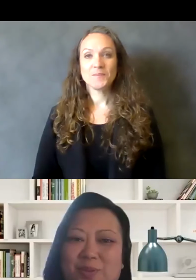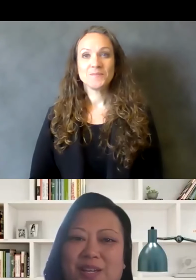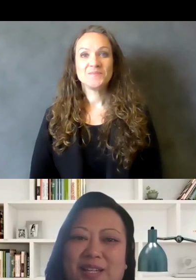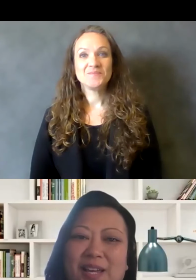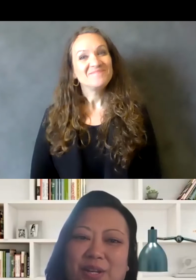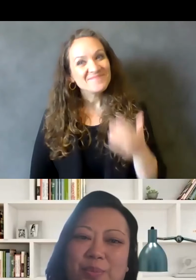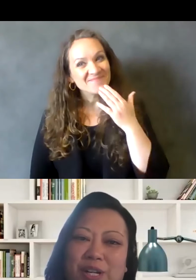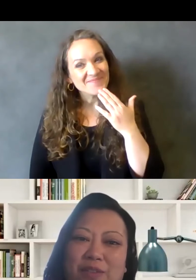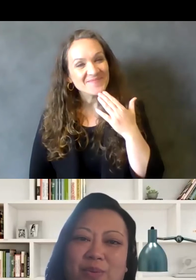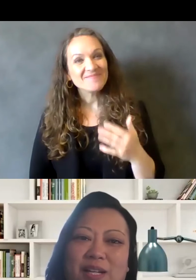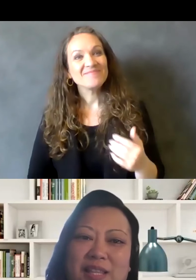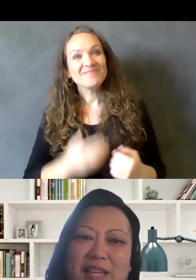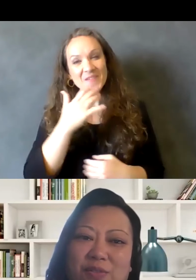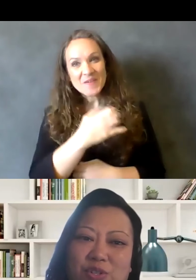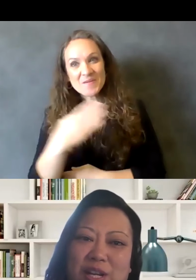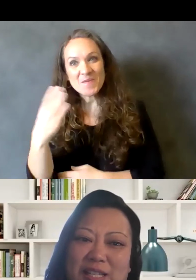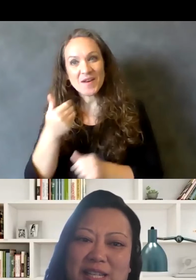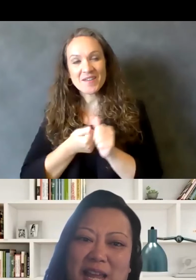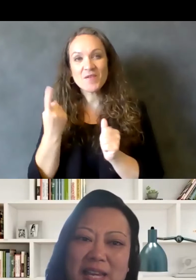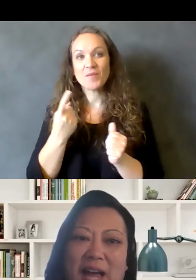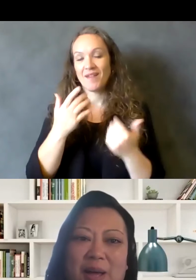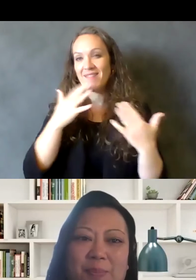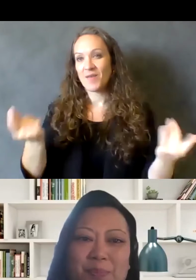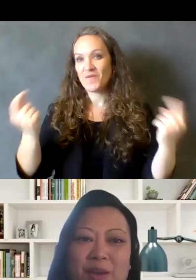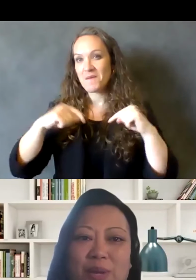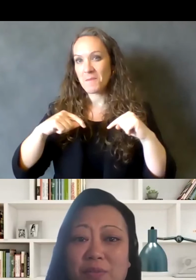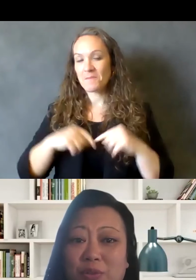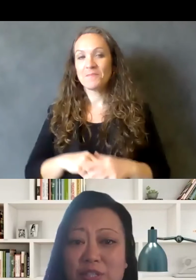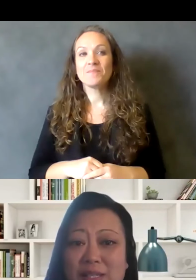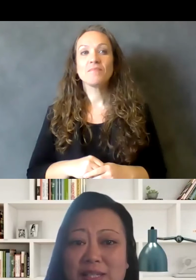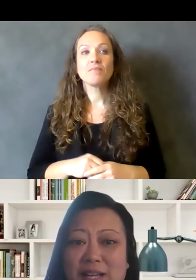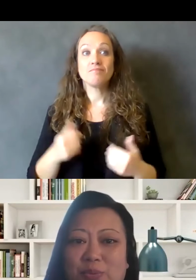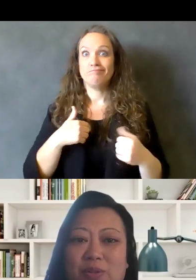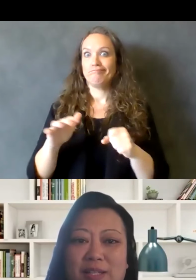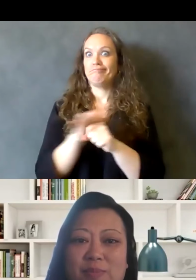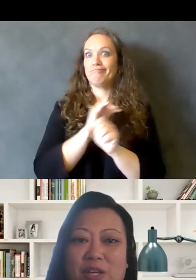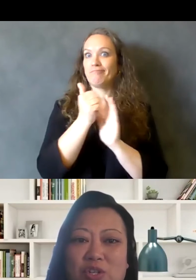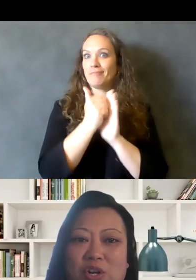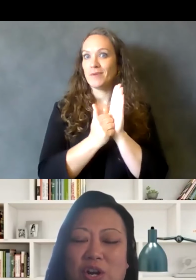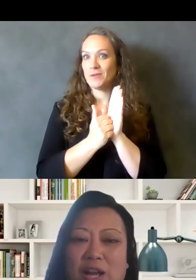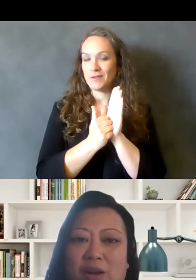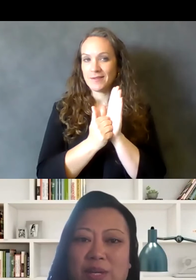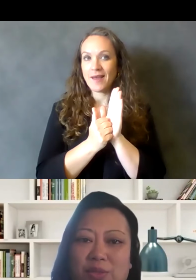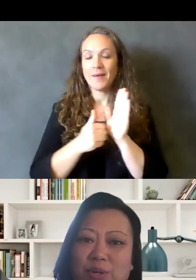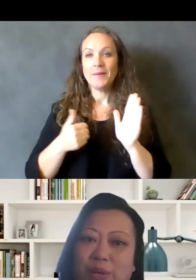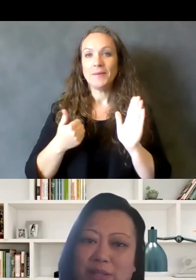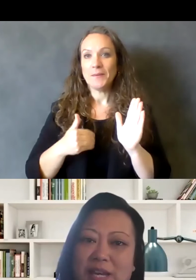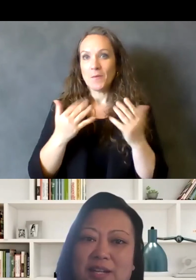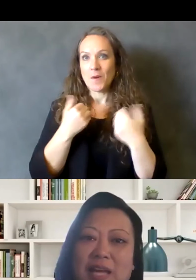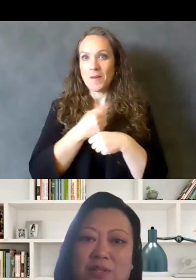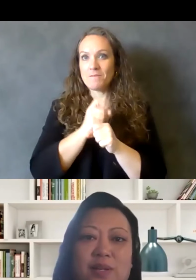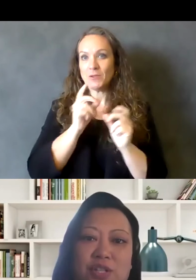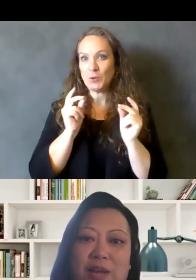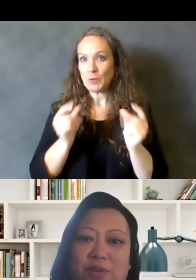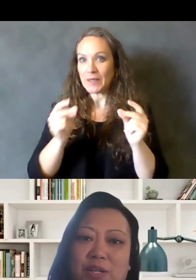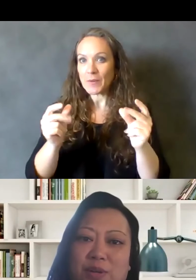Thank you, Maria. Good morning, everyone, and thank you for joining today. We have a full agenda today, so we'd like to make sure we get through it quickly and